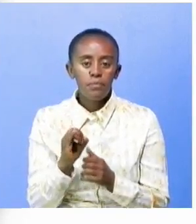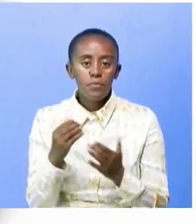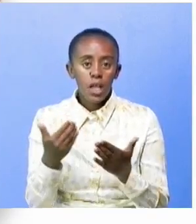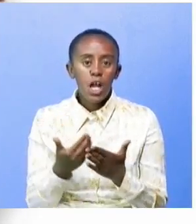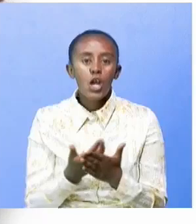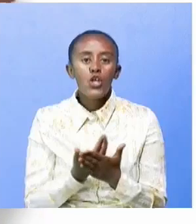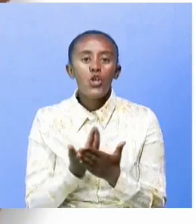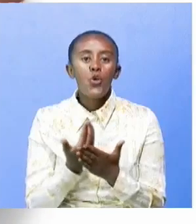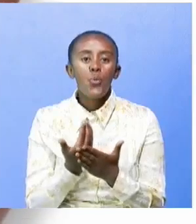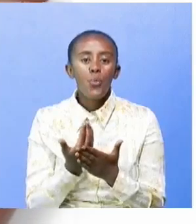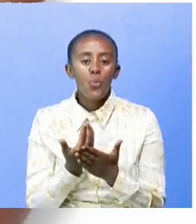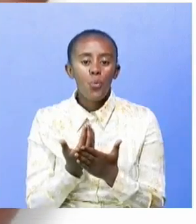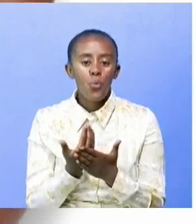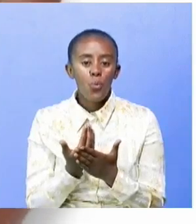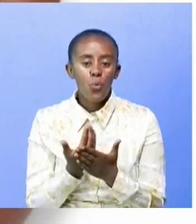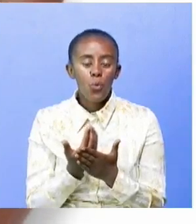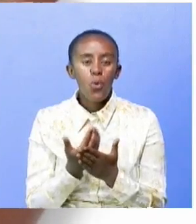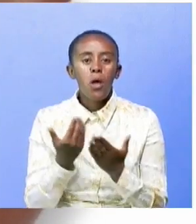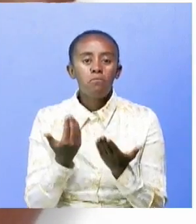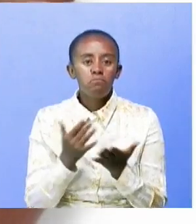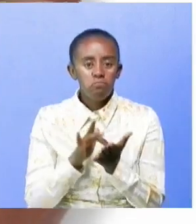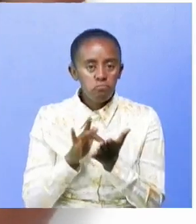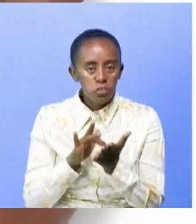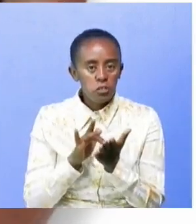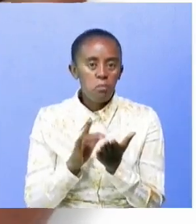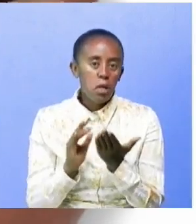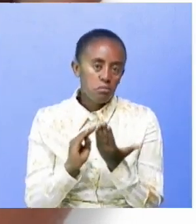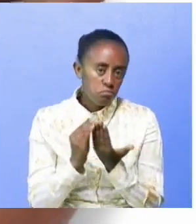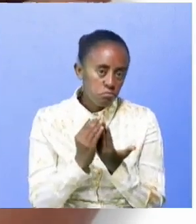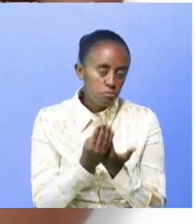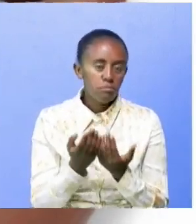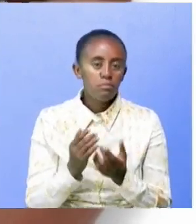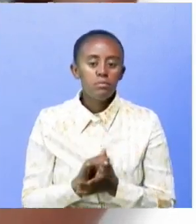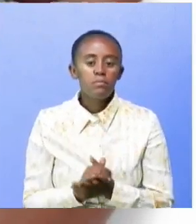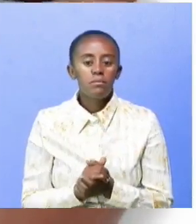new treatments.